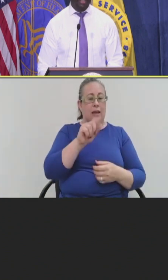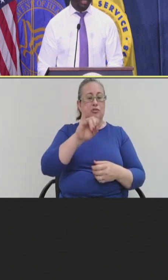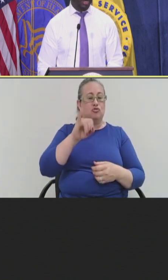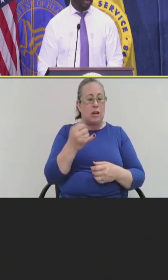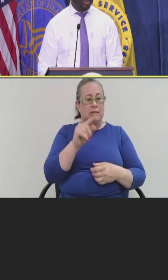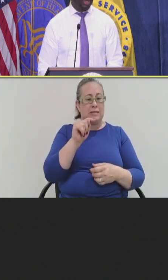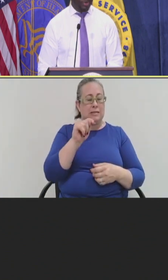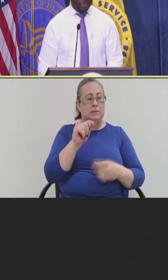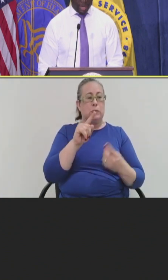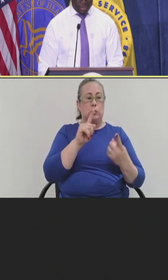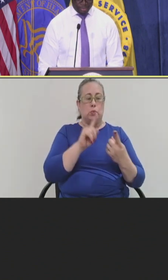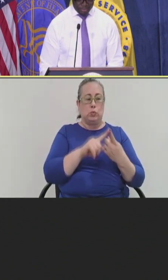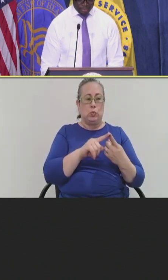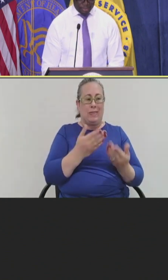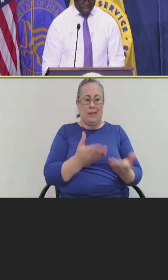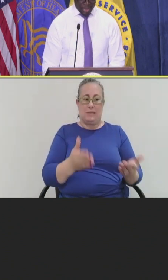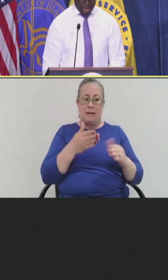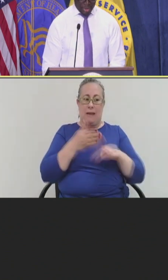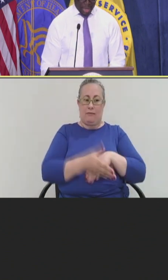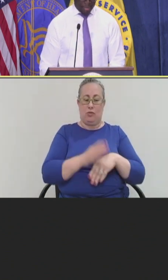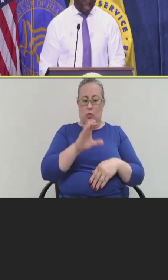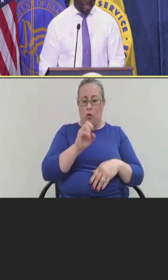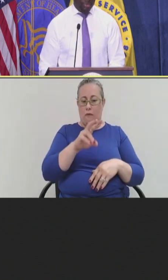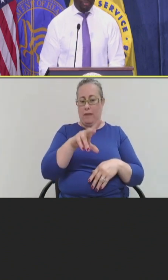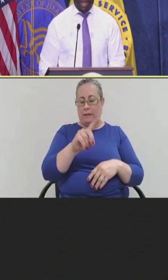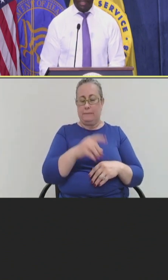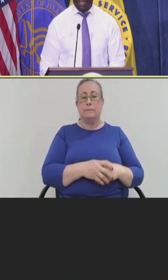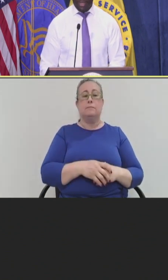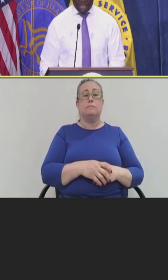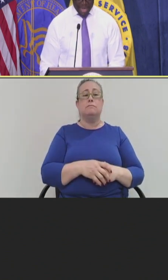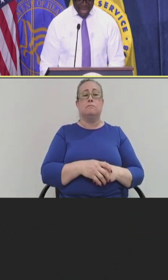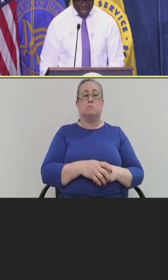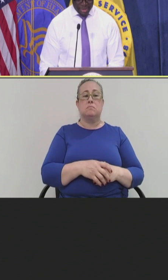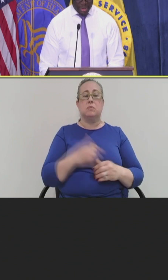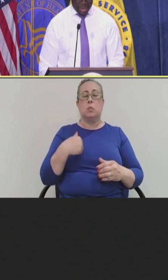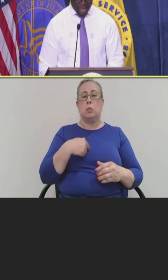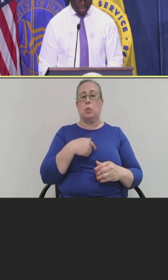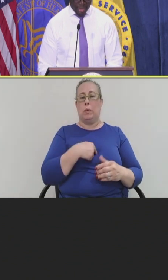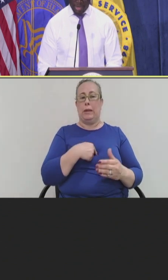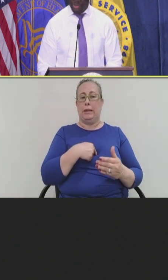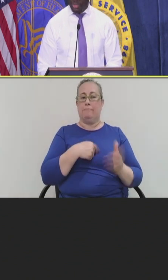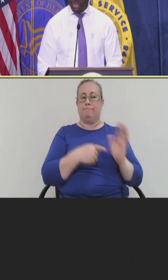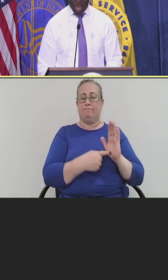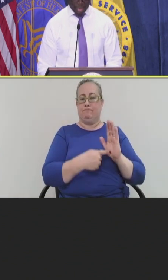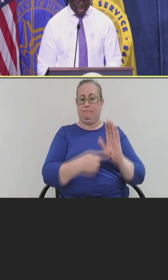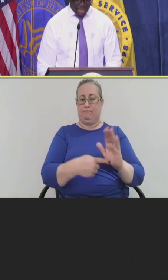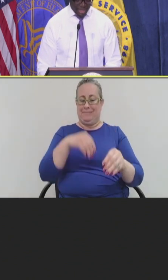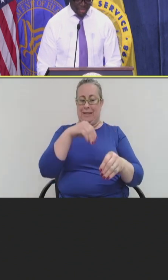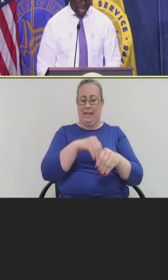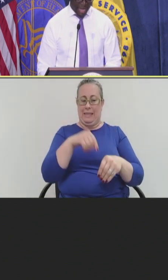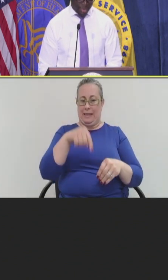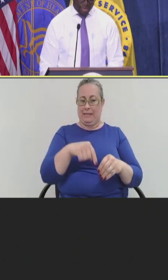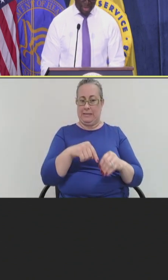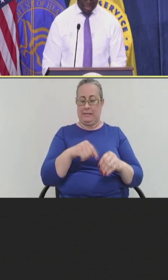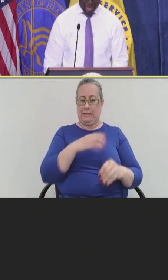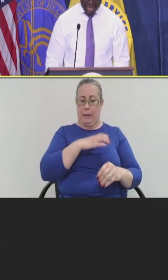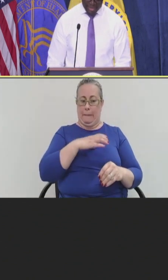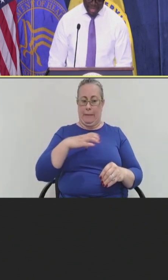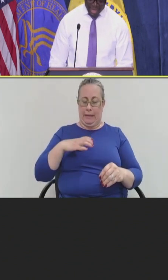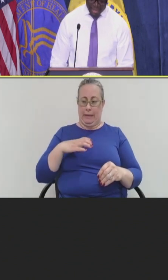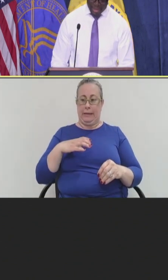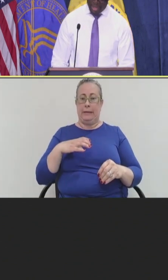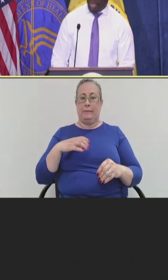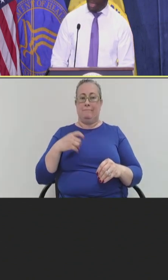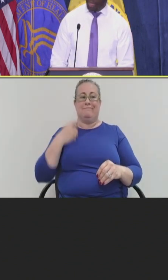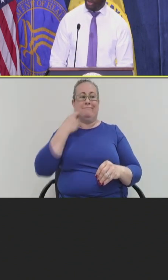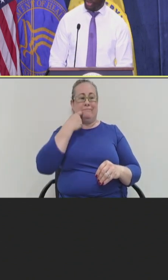things post-COVID. This is reflected in the charge given to this committee by Admiral Levine